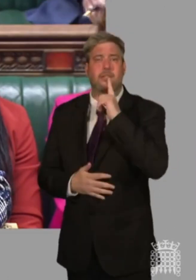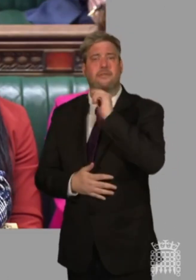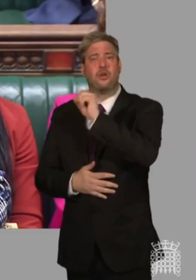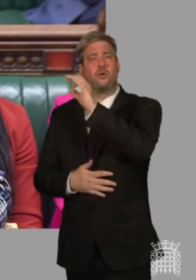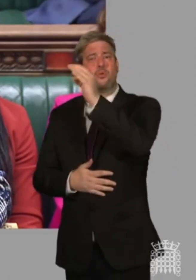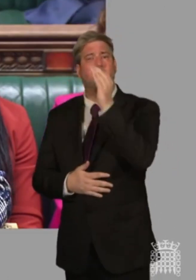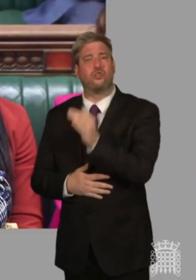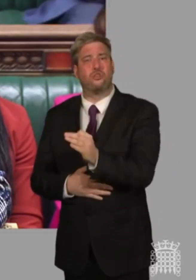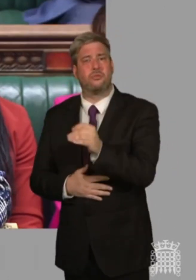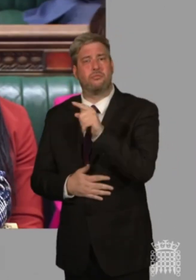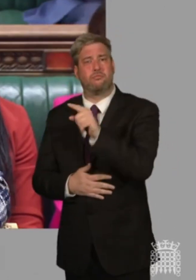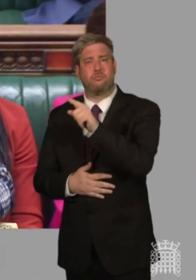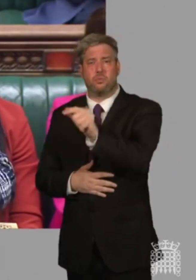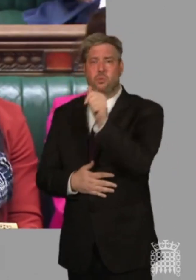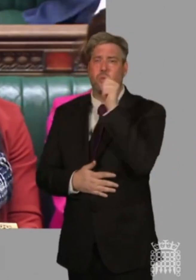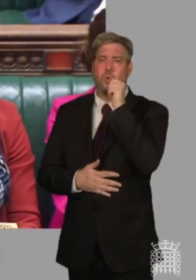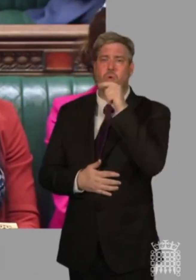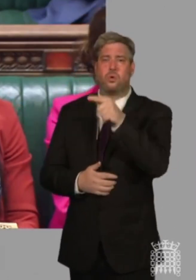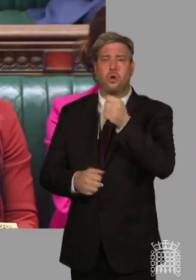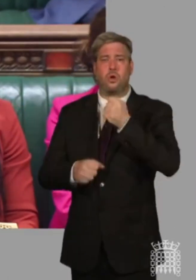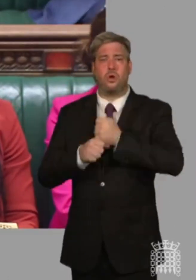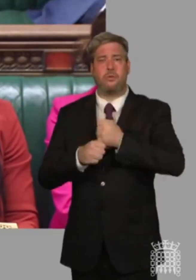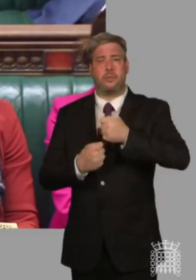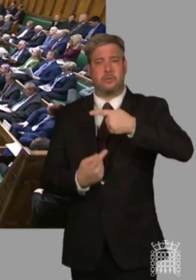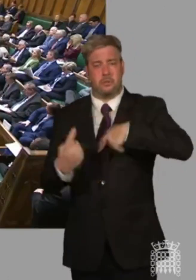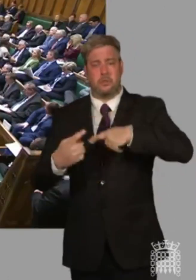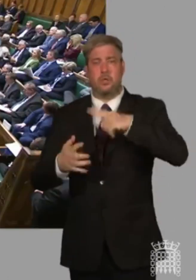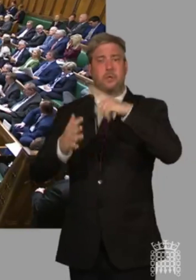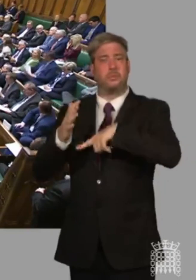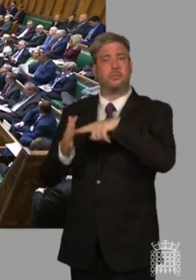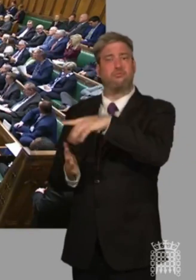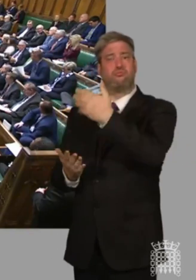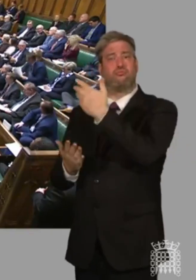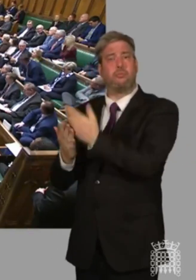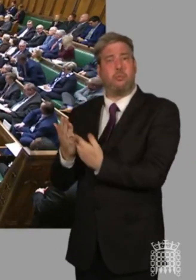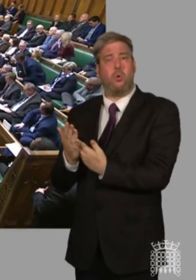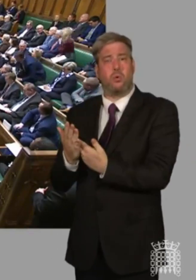the details closely and then report back to this House.